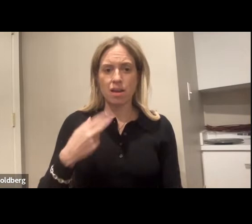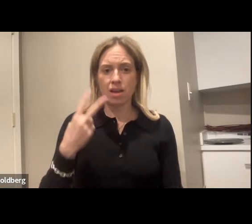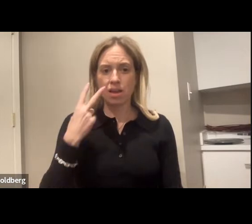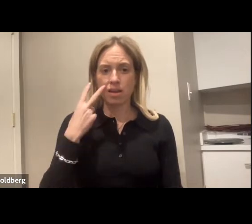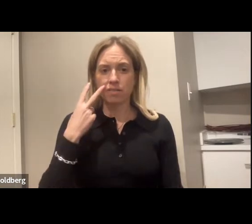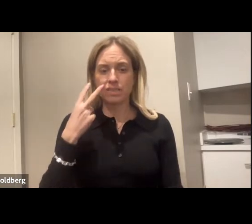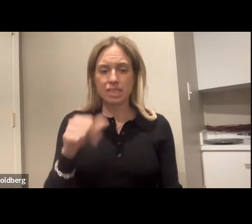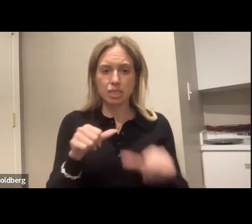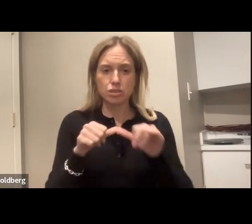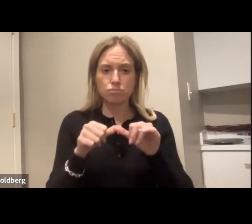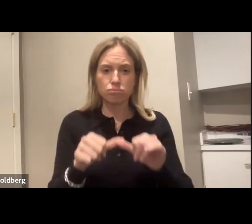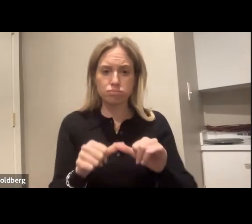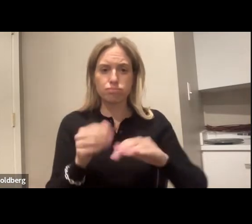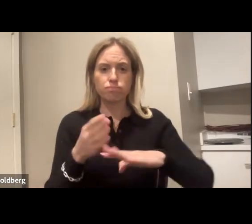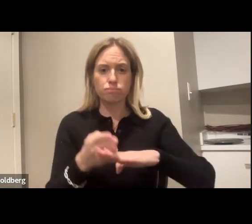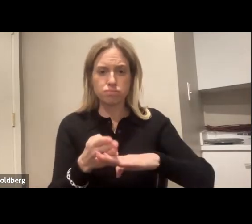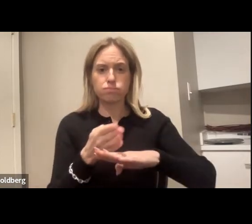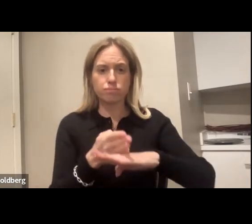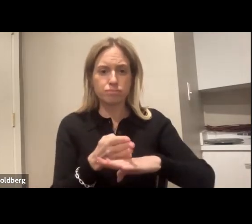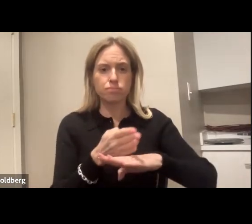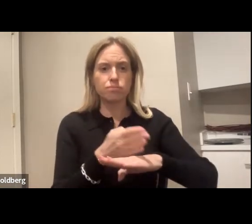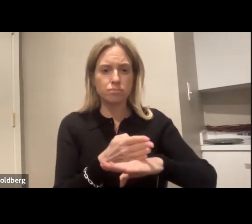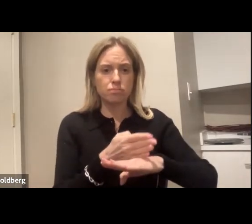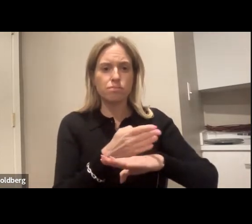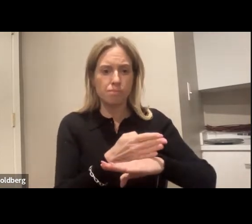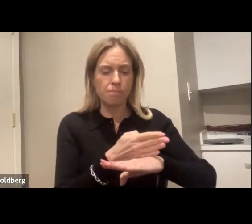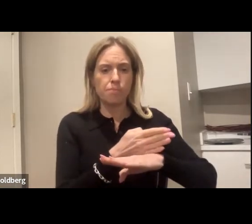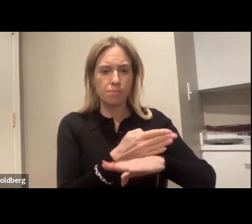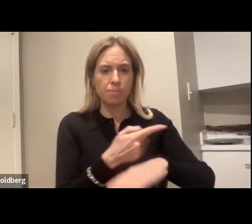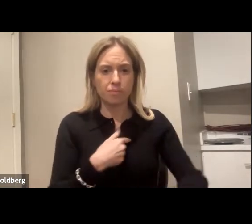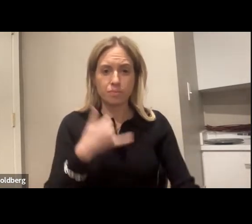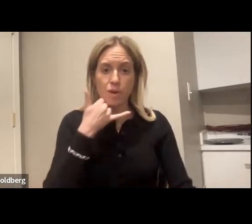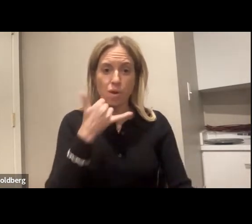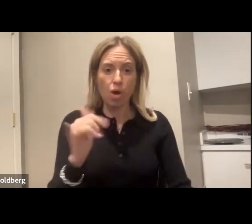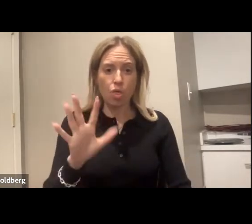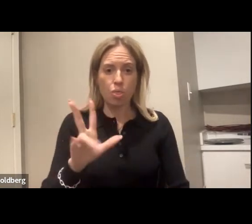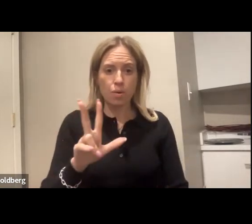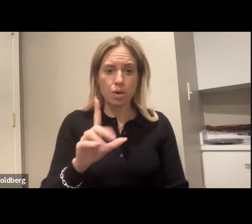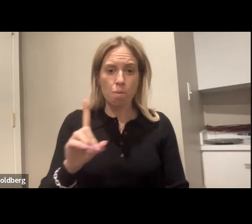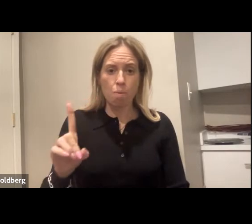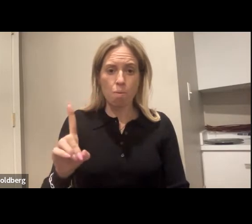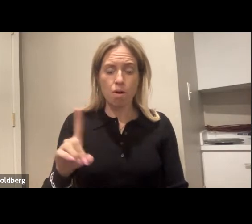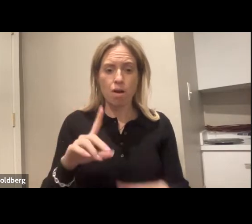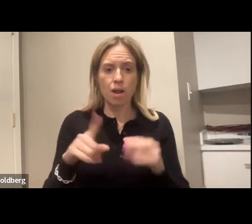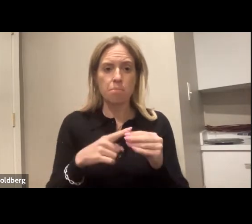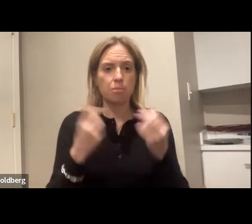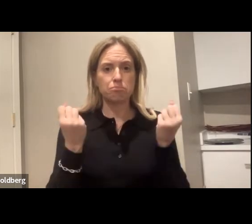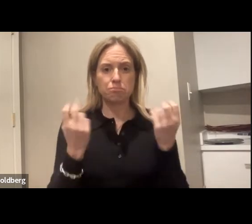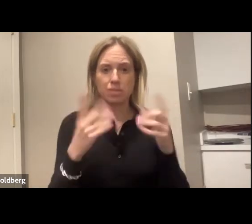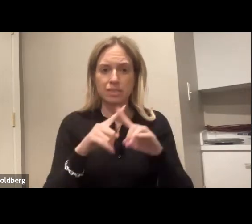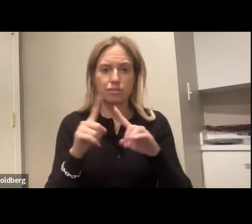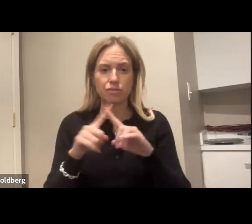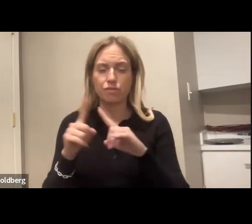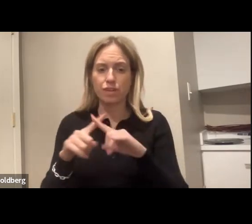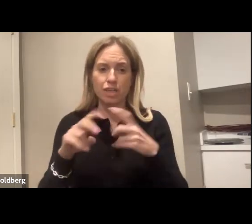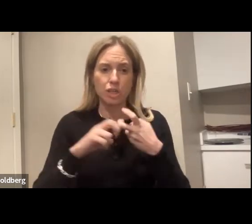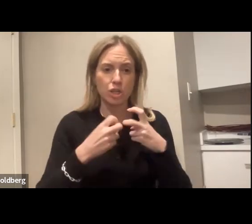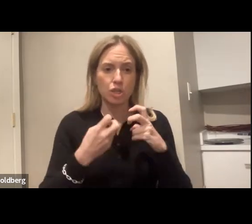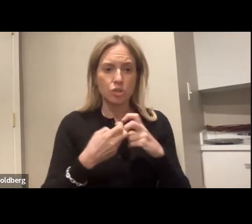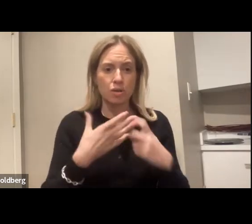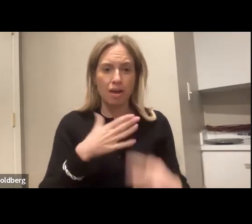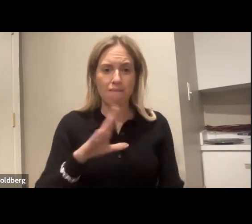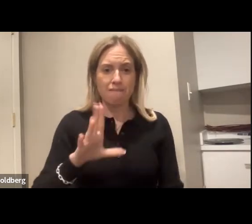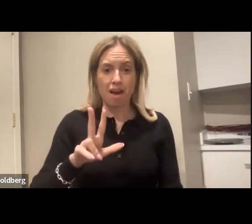steady improvement, and I call 311 regularly regarding a number of issues throughout my single member district and 5D